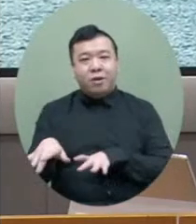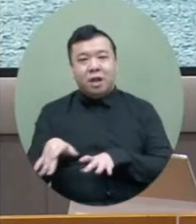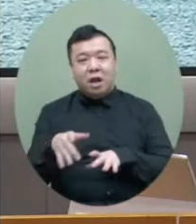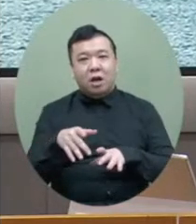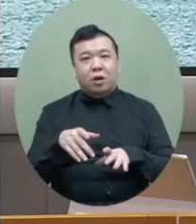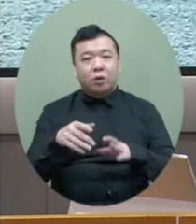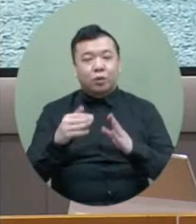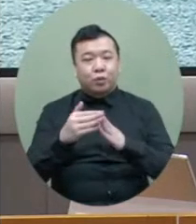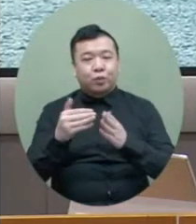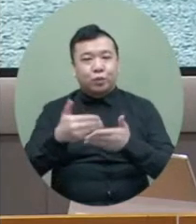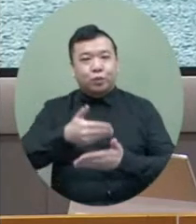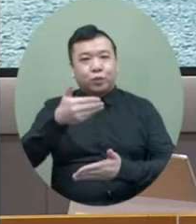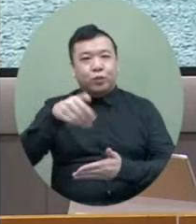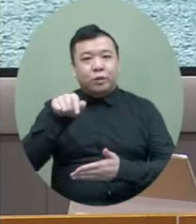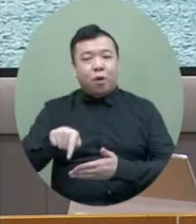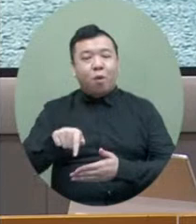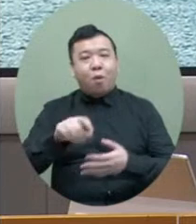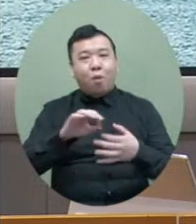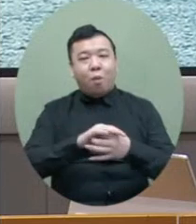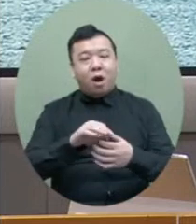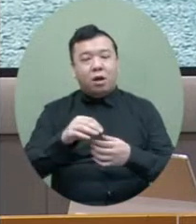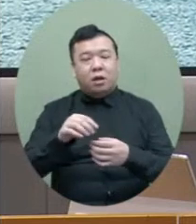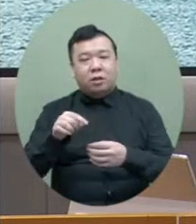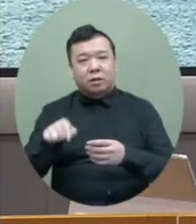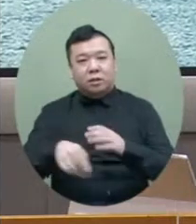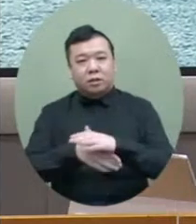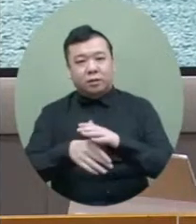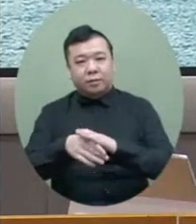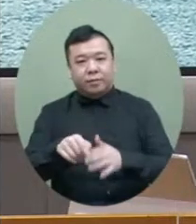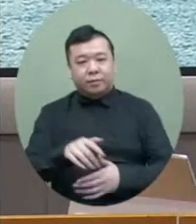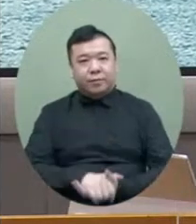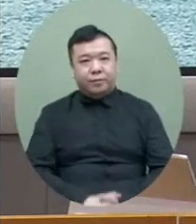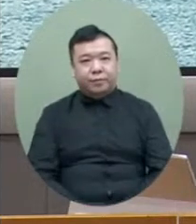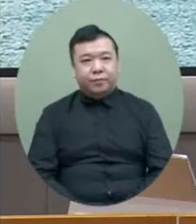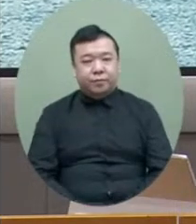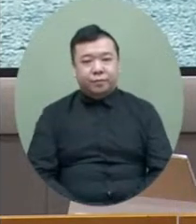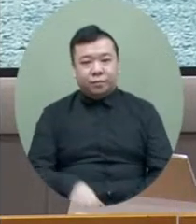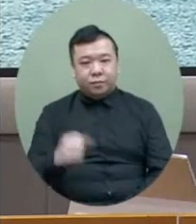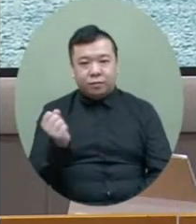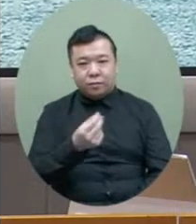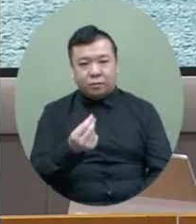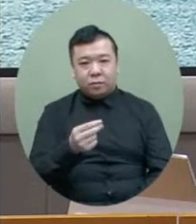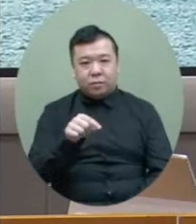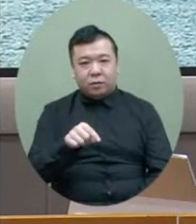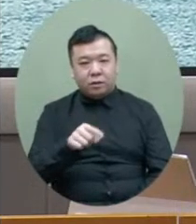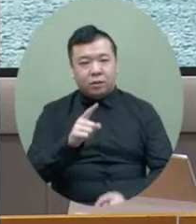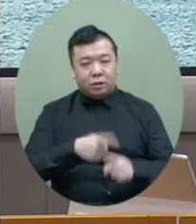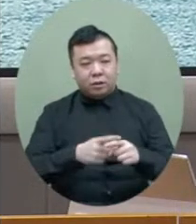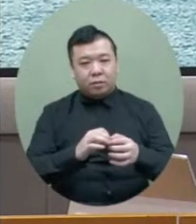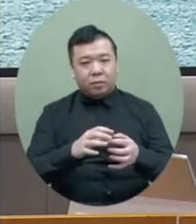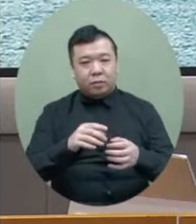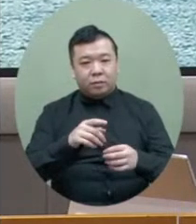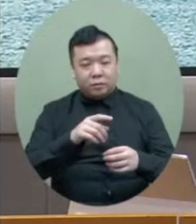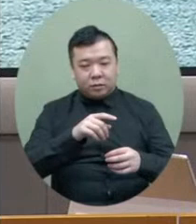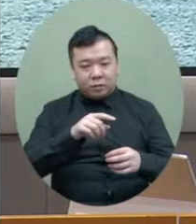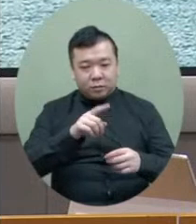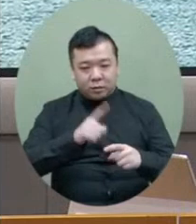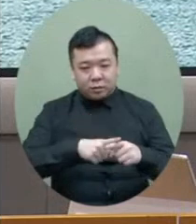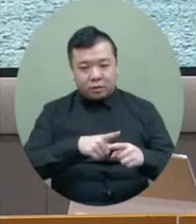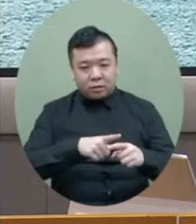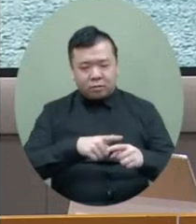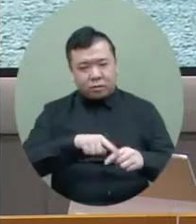cases except one is a locally unlinked case. Yeah, the others are all linked cases. So the one from